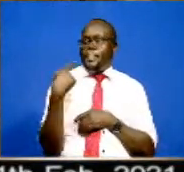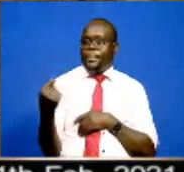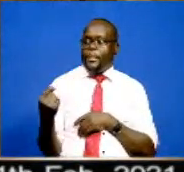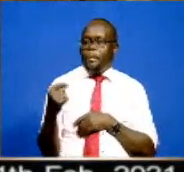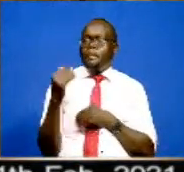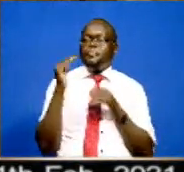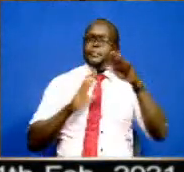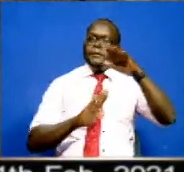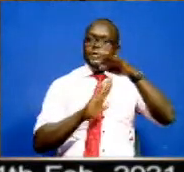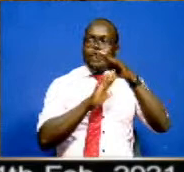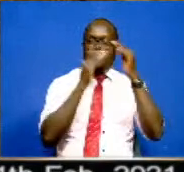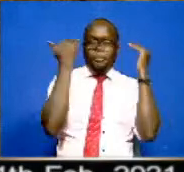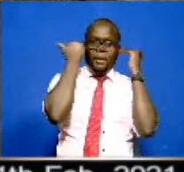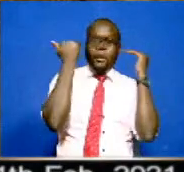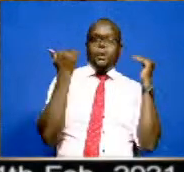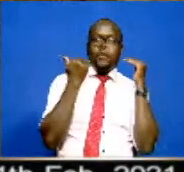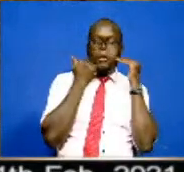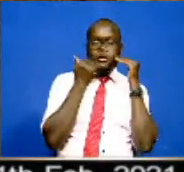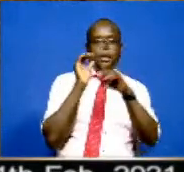Court advisory,